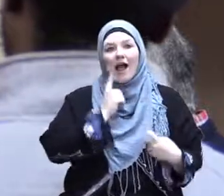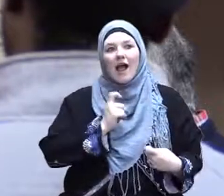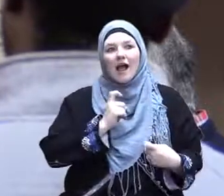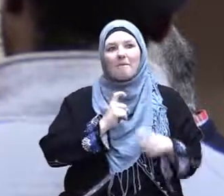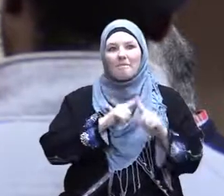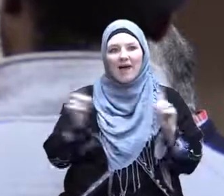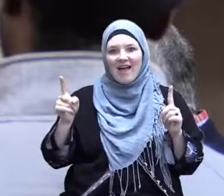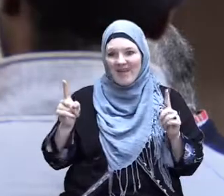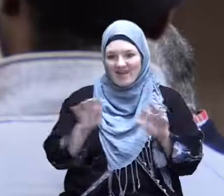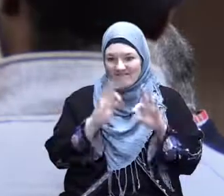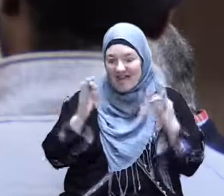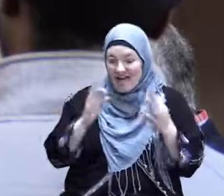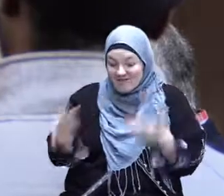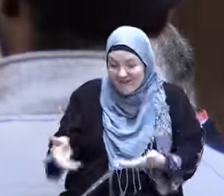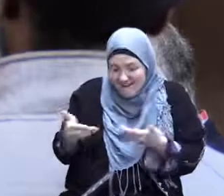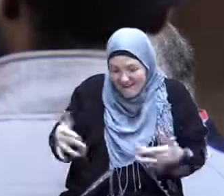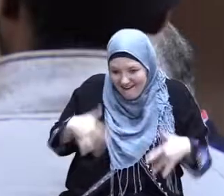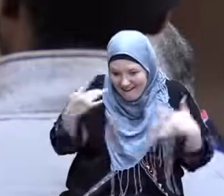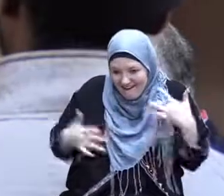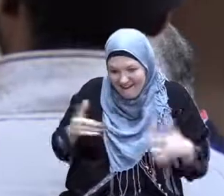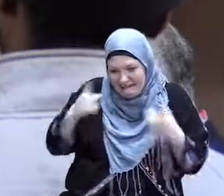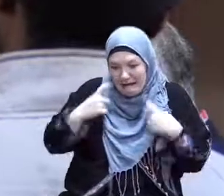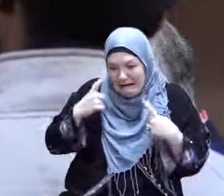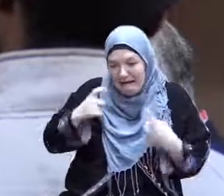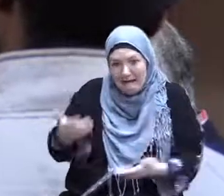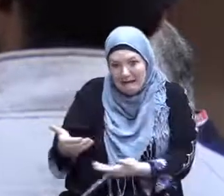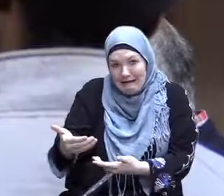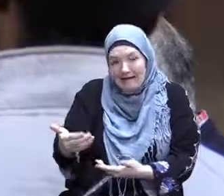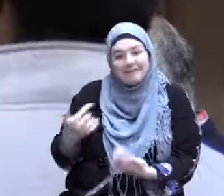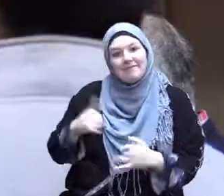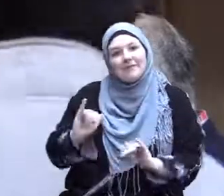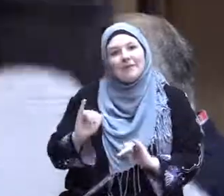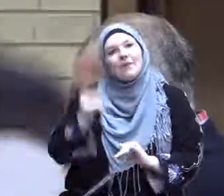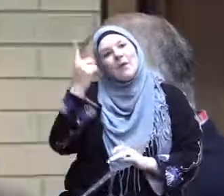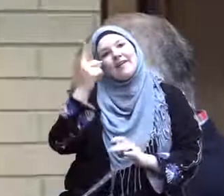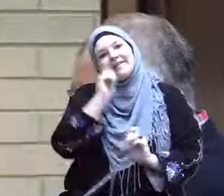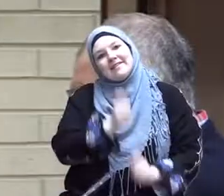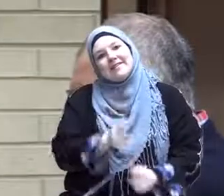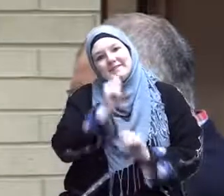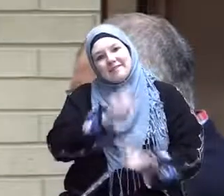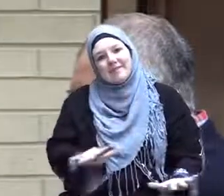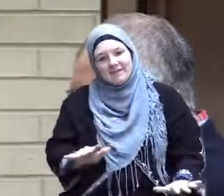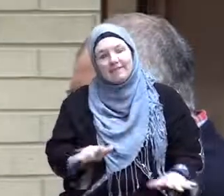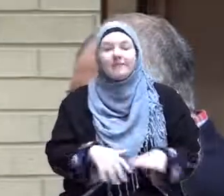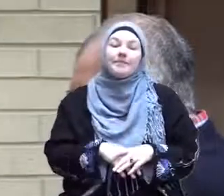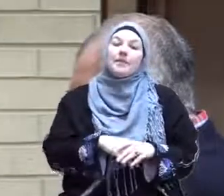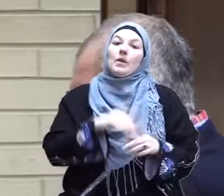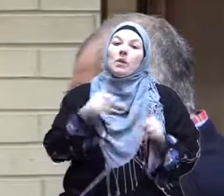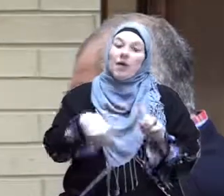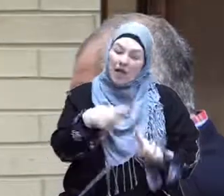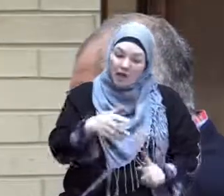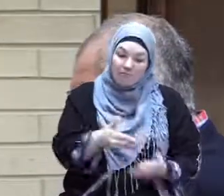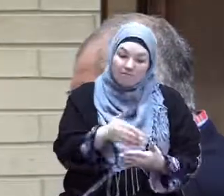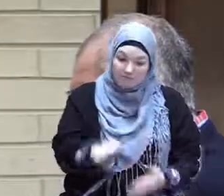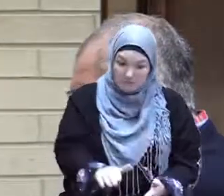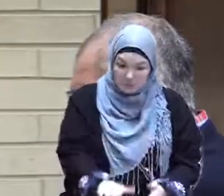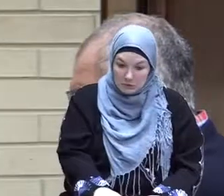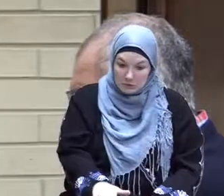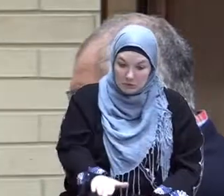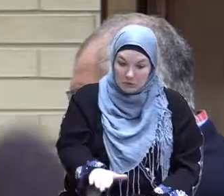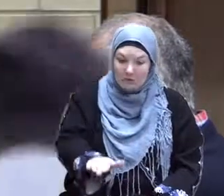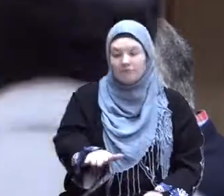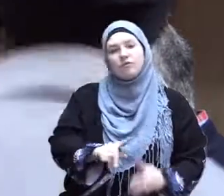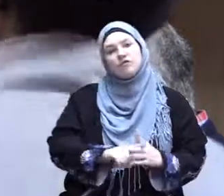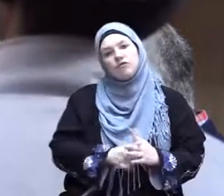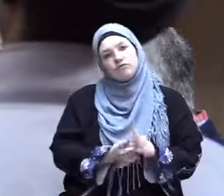to receive you. So the initial reception is one of a gift. Once you grow up and you start